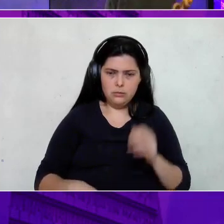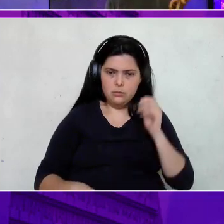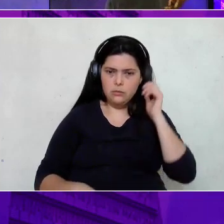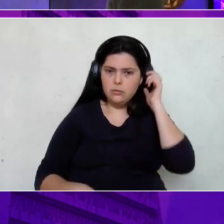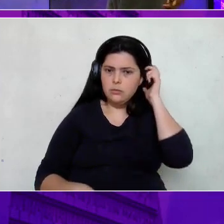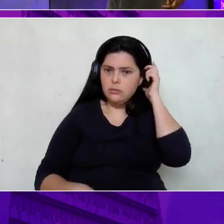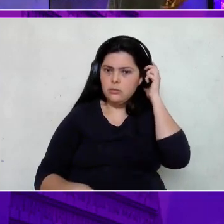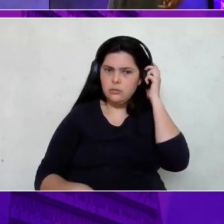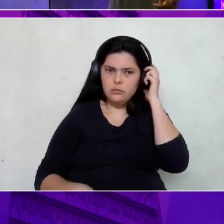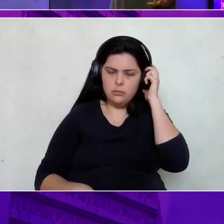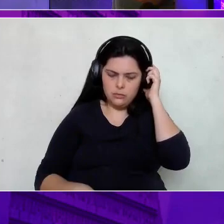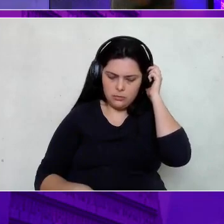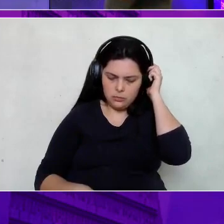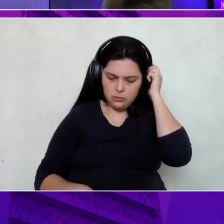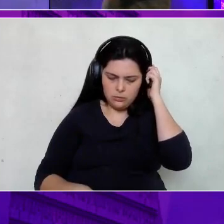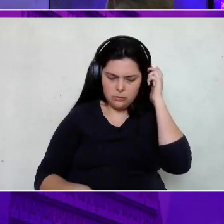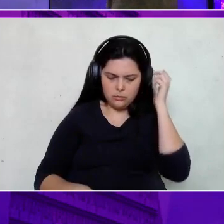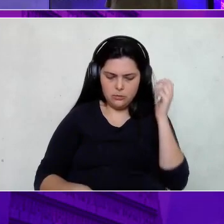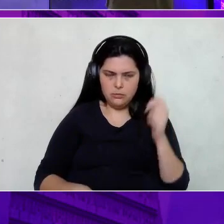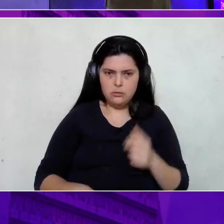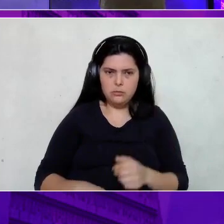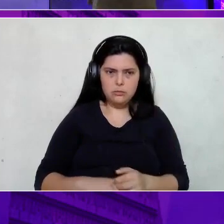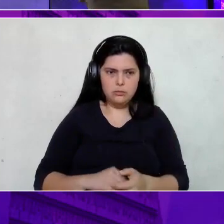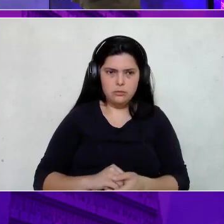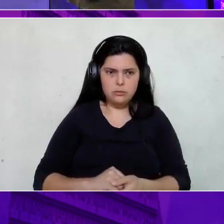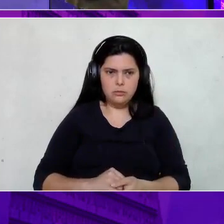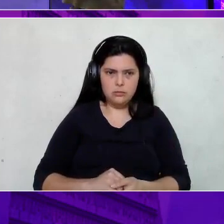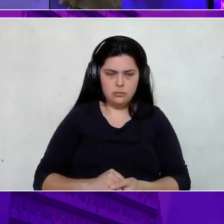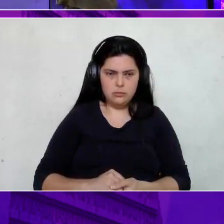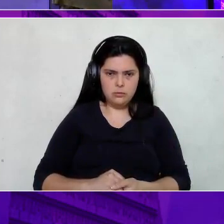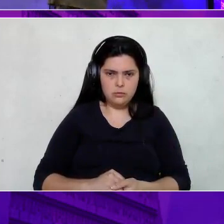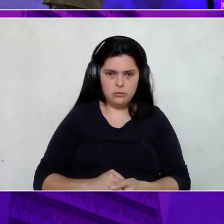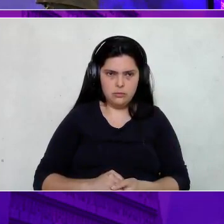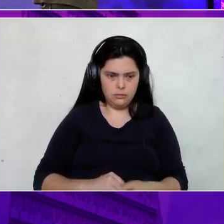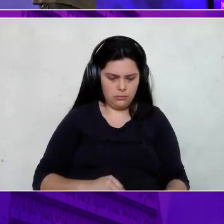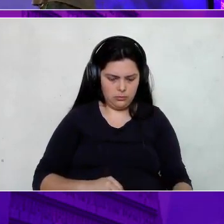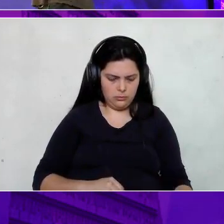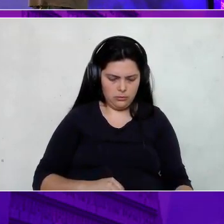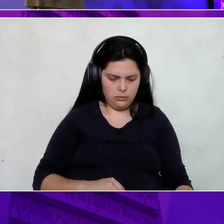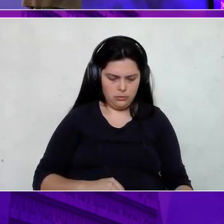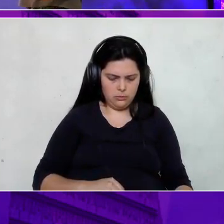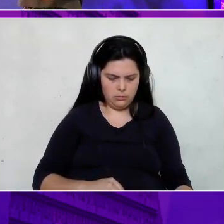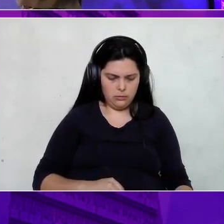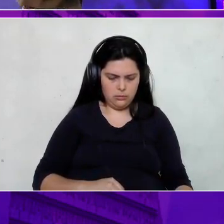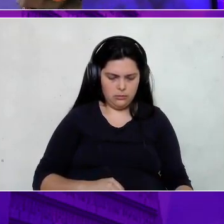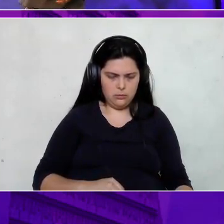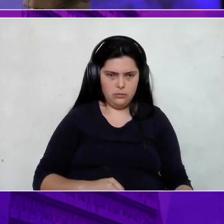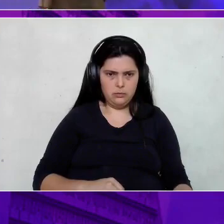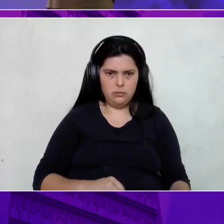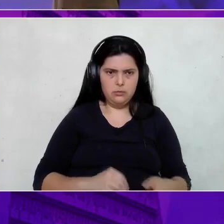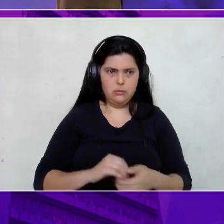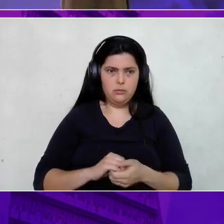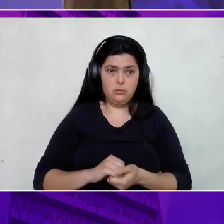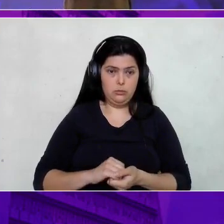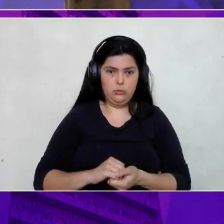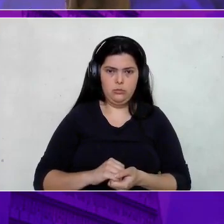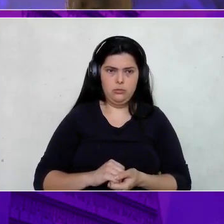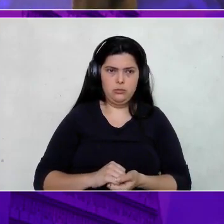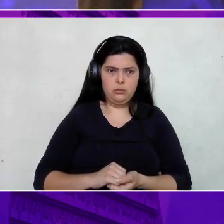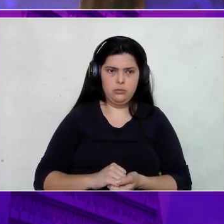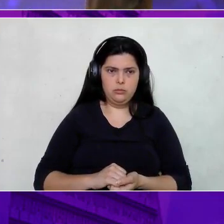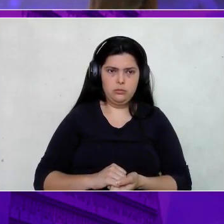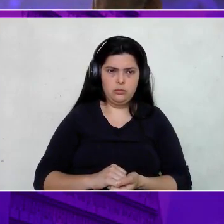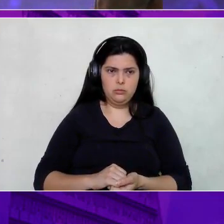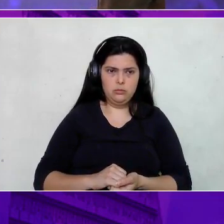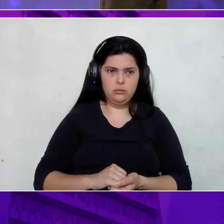process allows the organization to be constantly changing in response to customer requirements. Think of a swarm of